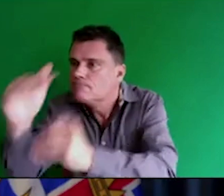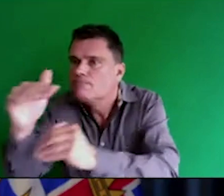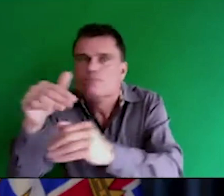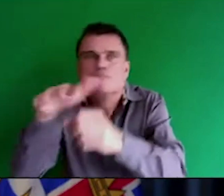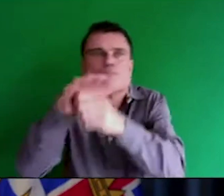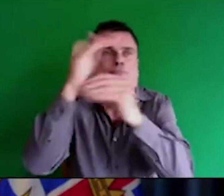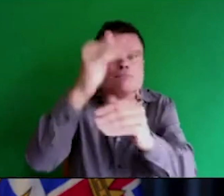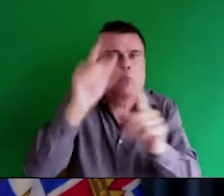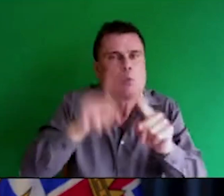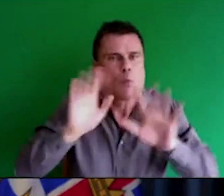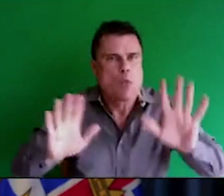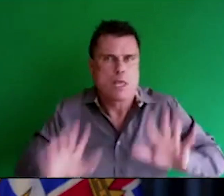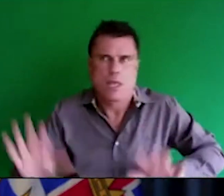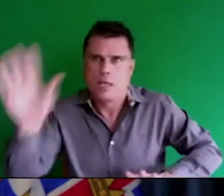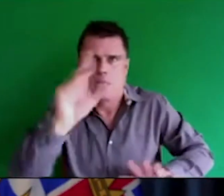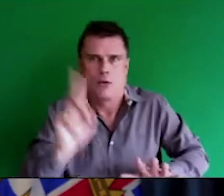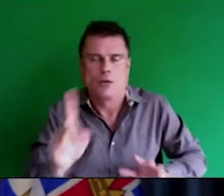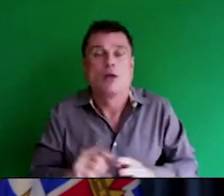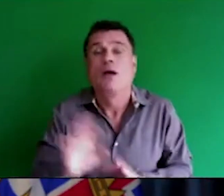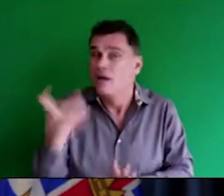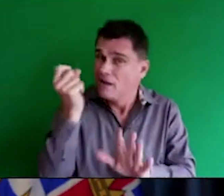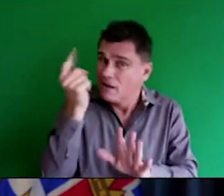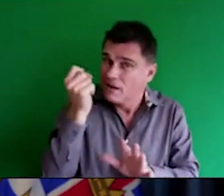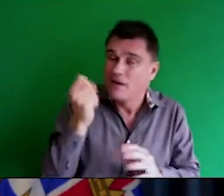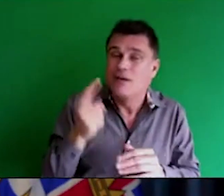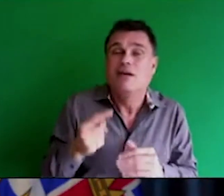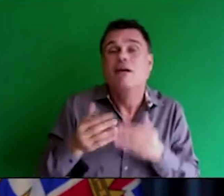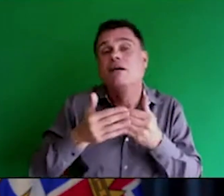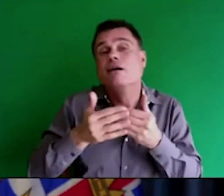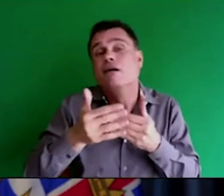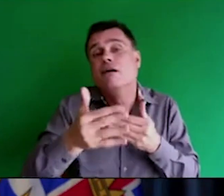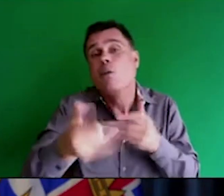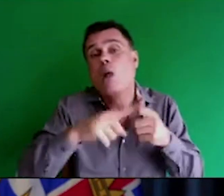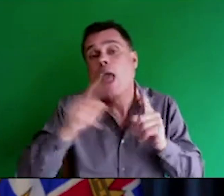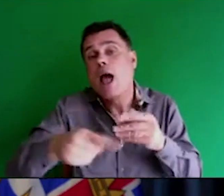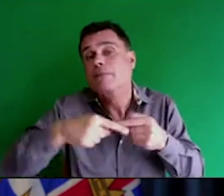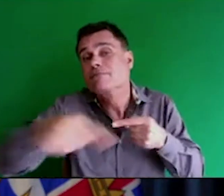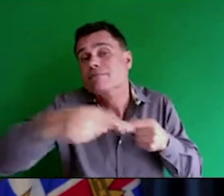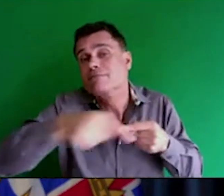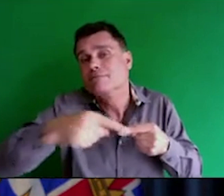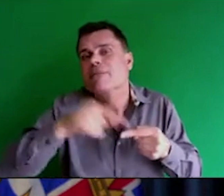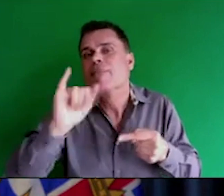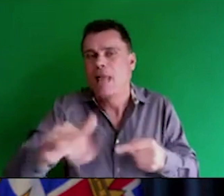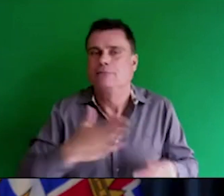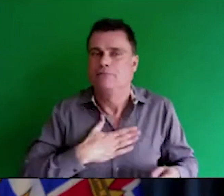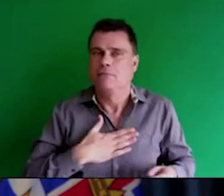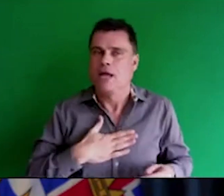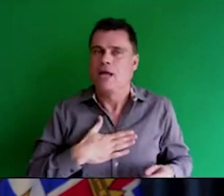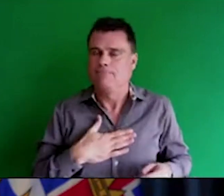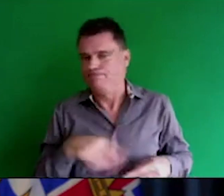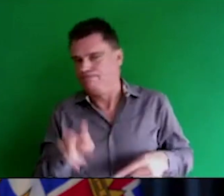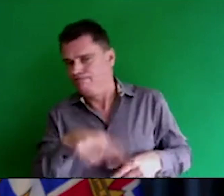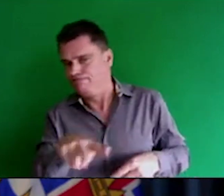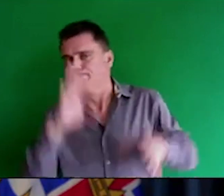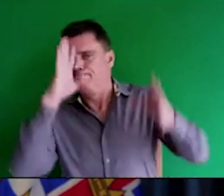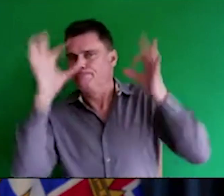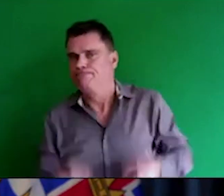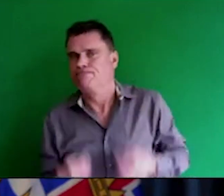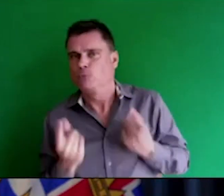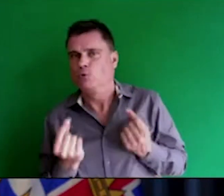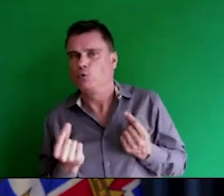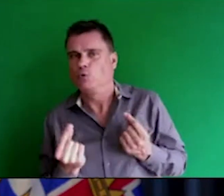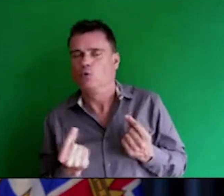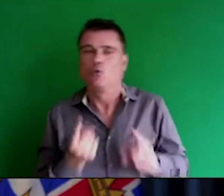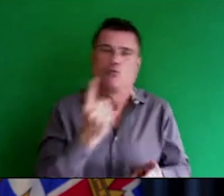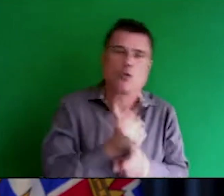by the outcomes at the end of the day rather than on a daily basis. And obviously the election was an opportunity for